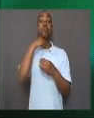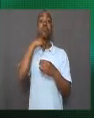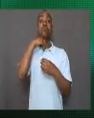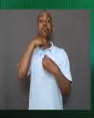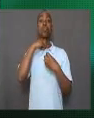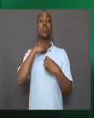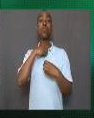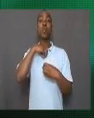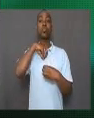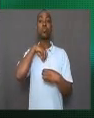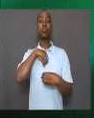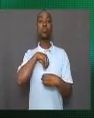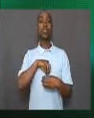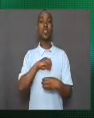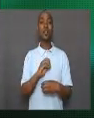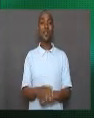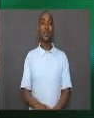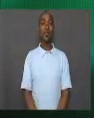the esophagus.